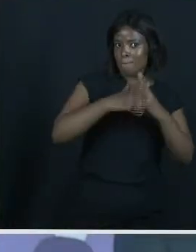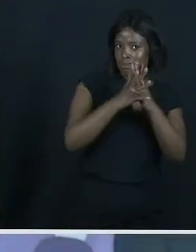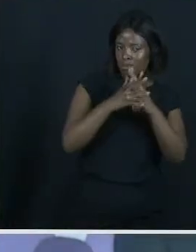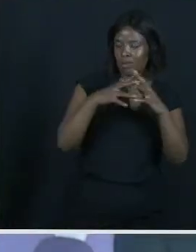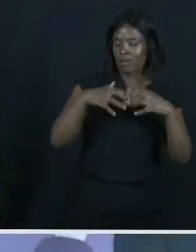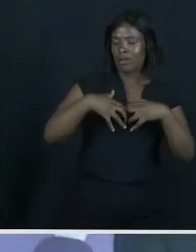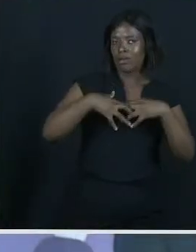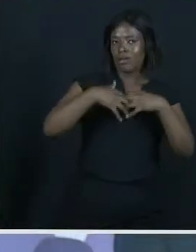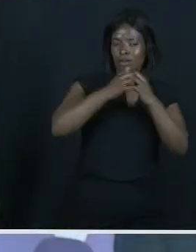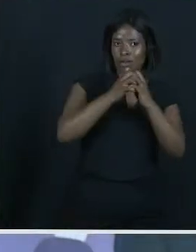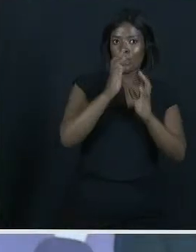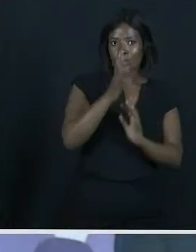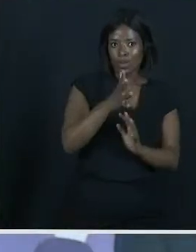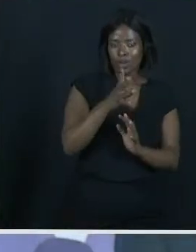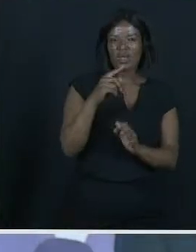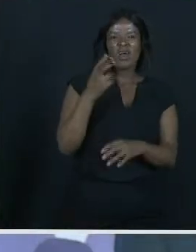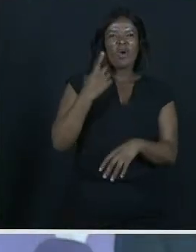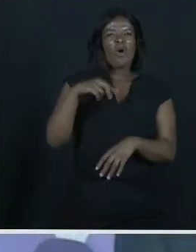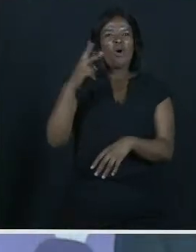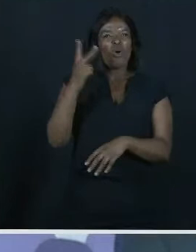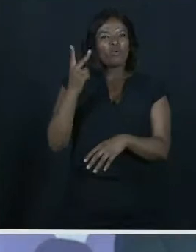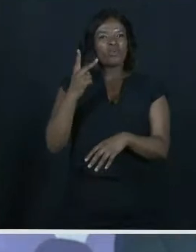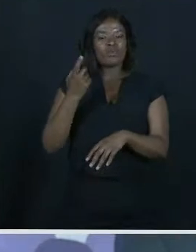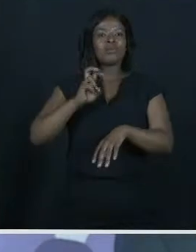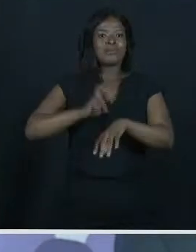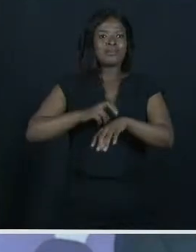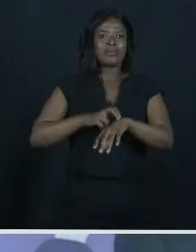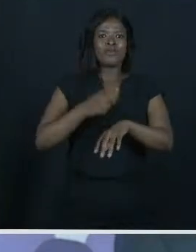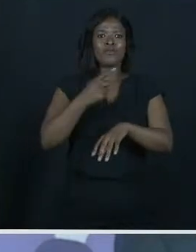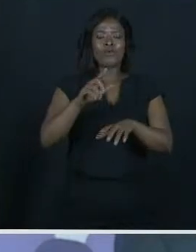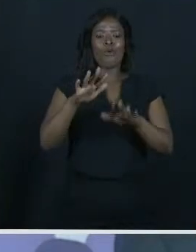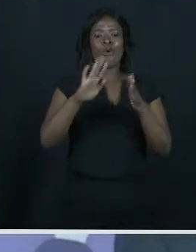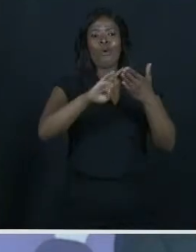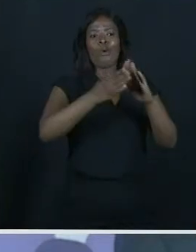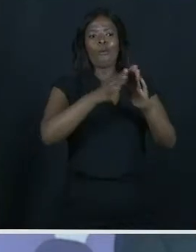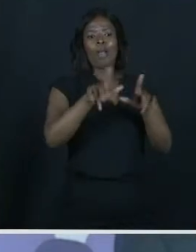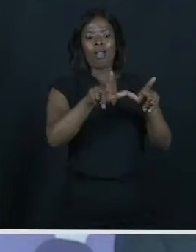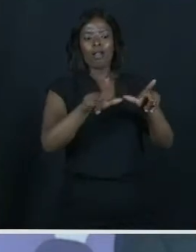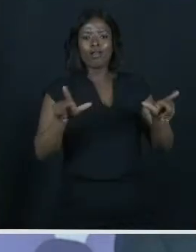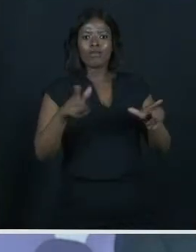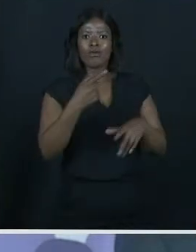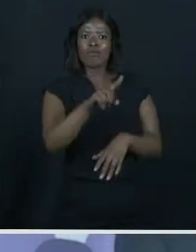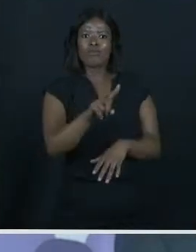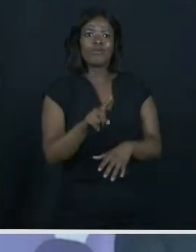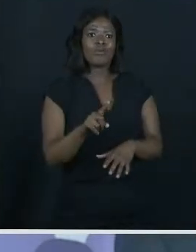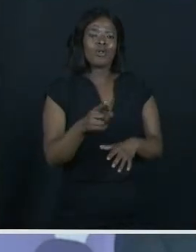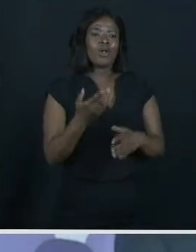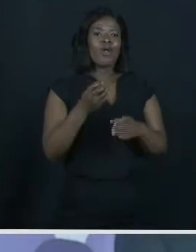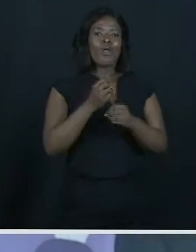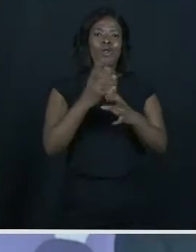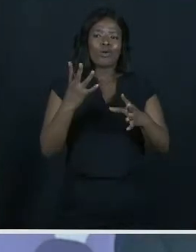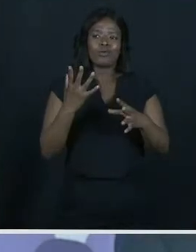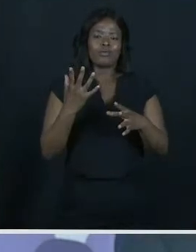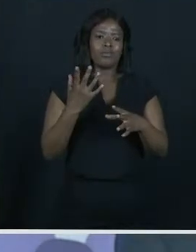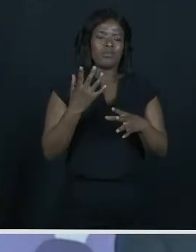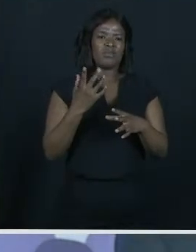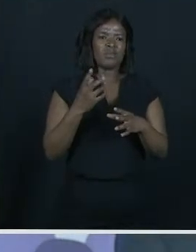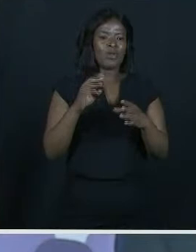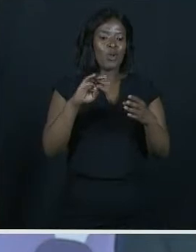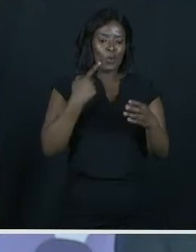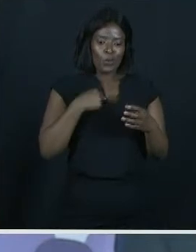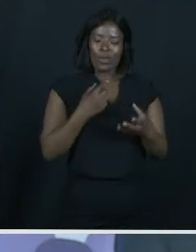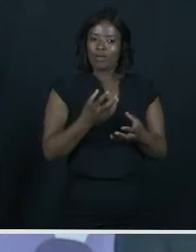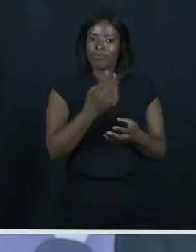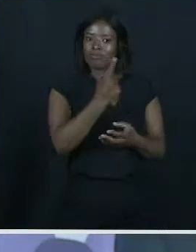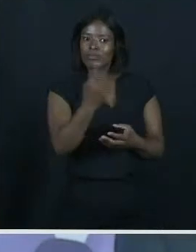of state level, but they also need to be at community level, because there's a lot of introspection that we need to have as